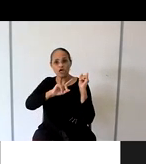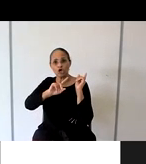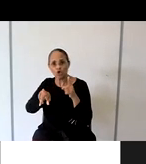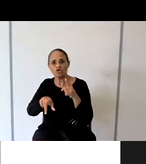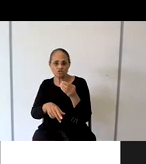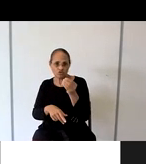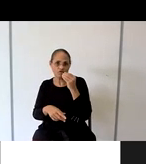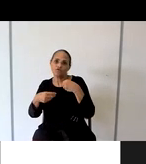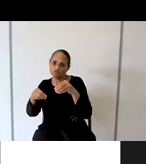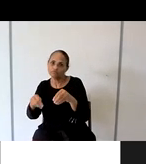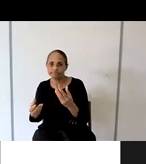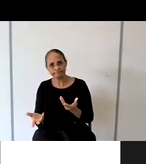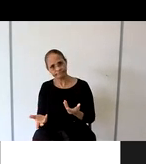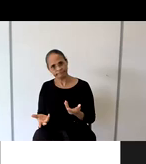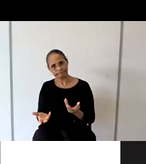store.